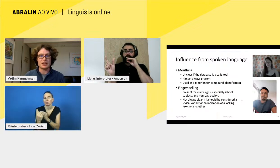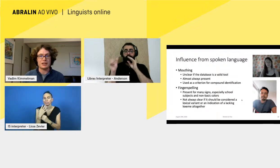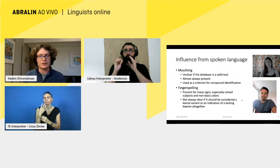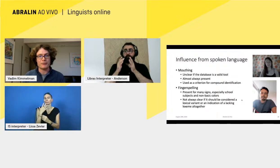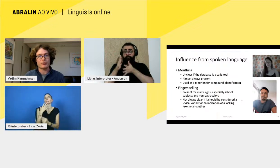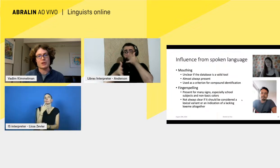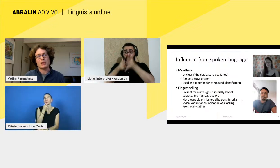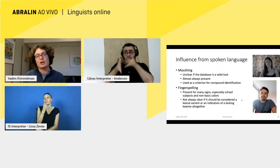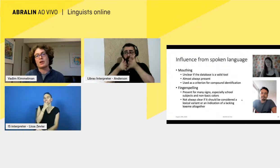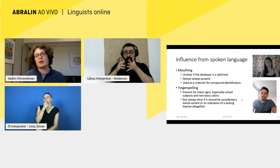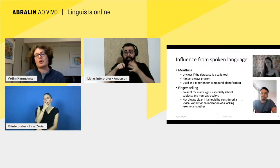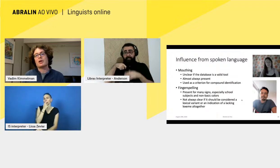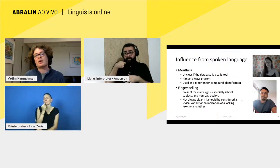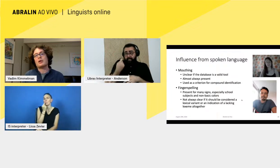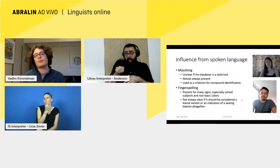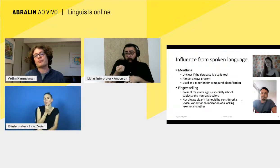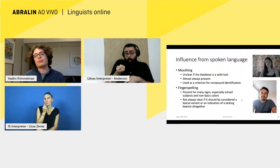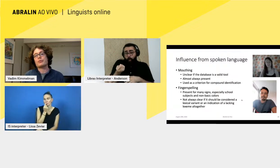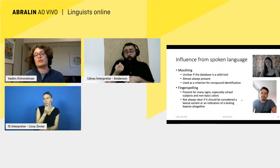producing the sign.